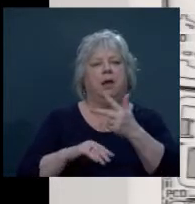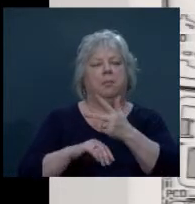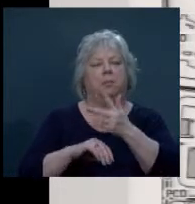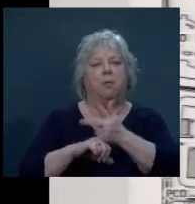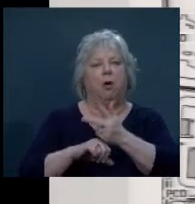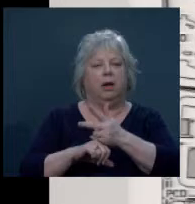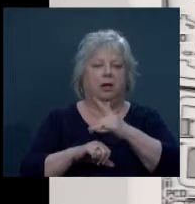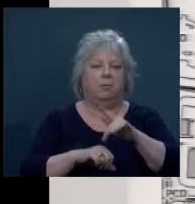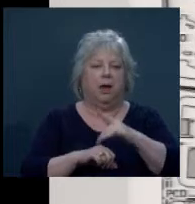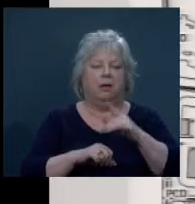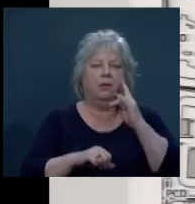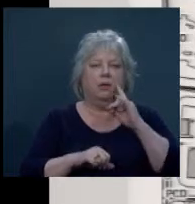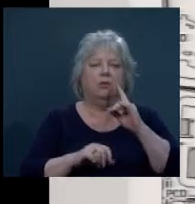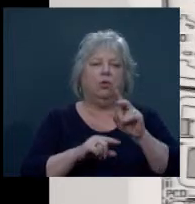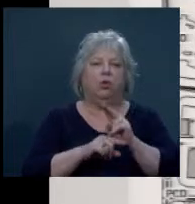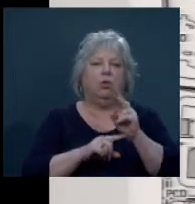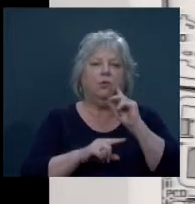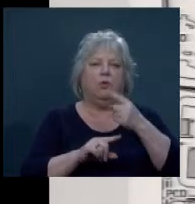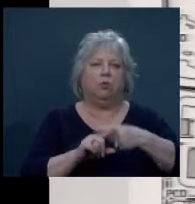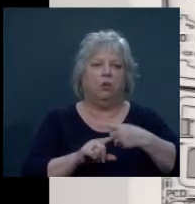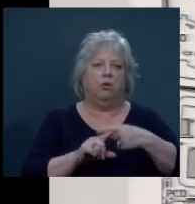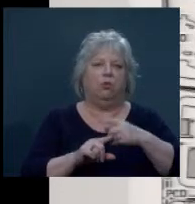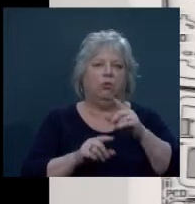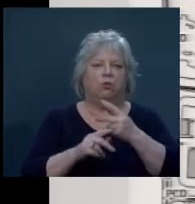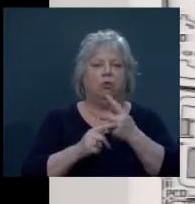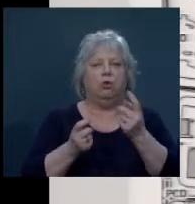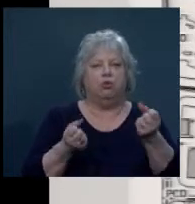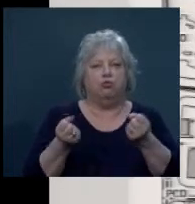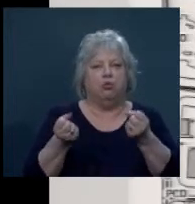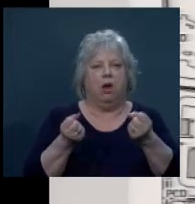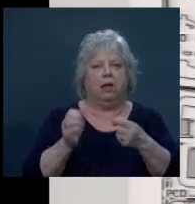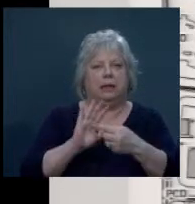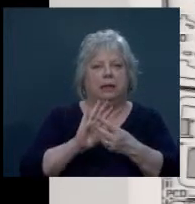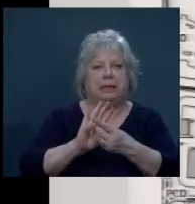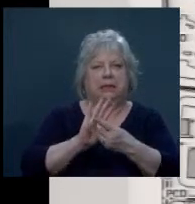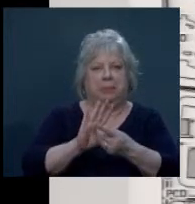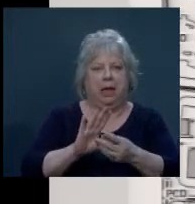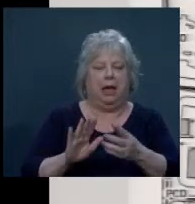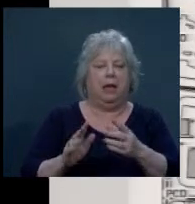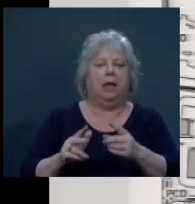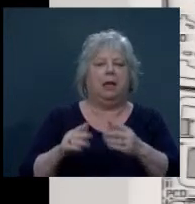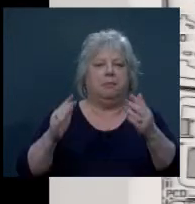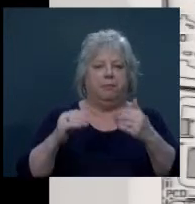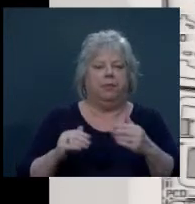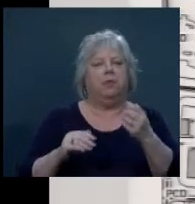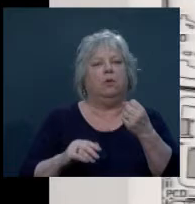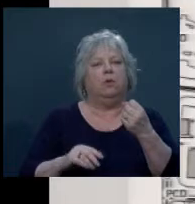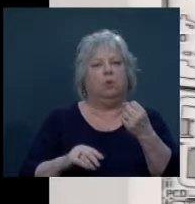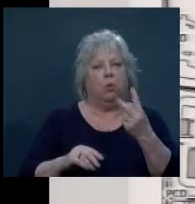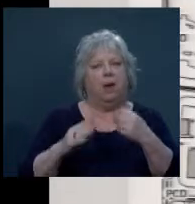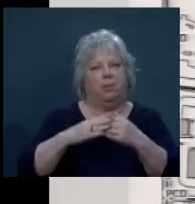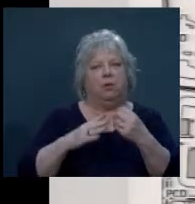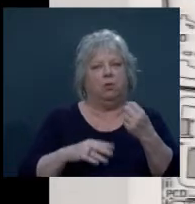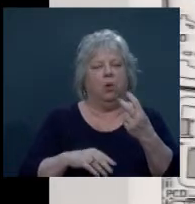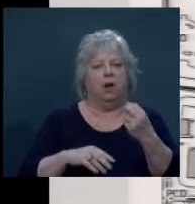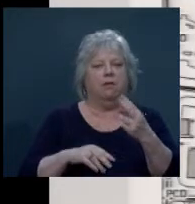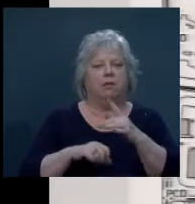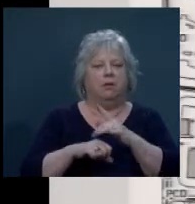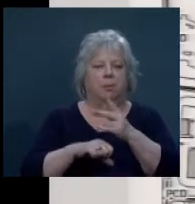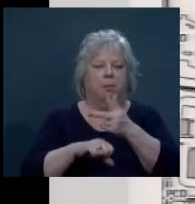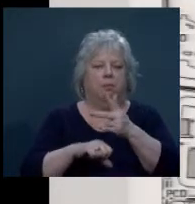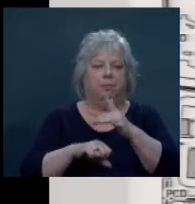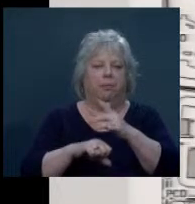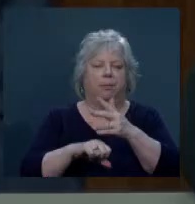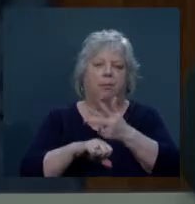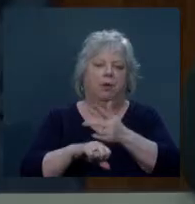be utilized for rental truck display, and a maximum of 12 parking spaces may be utilized for storage